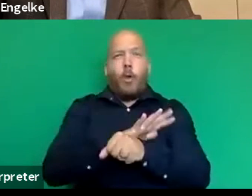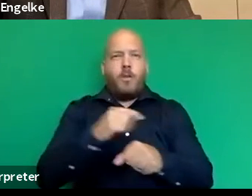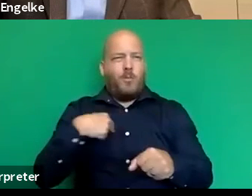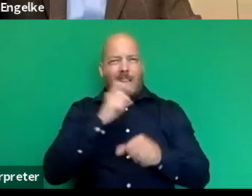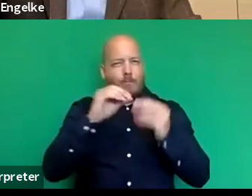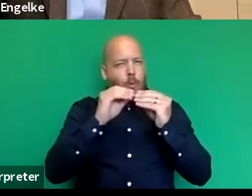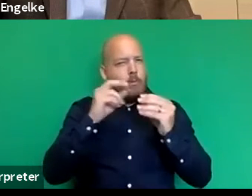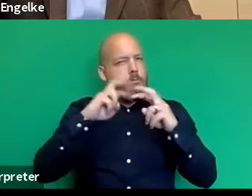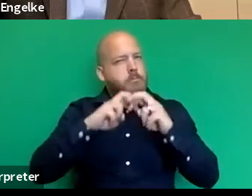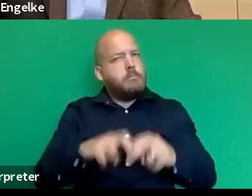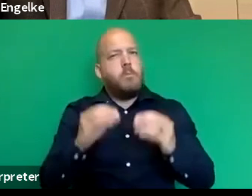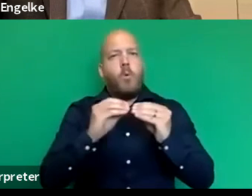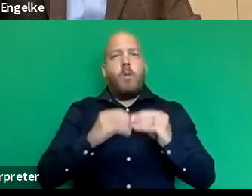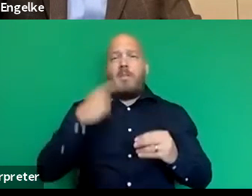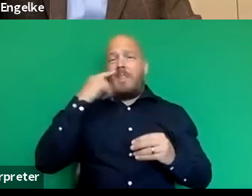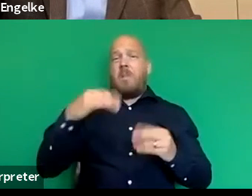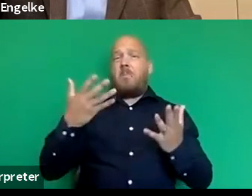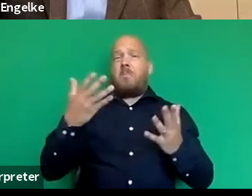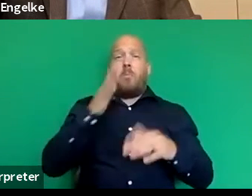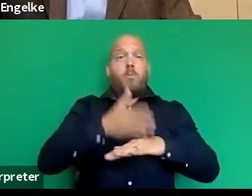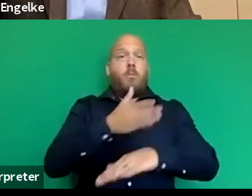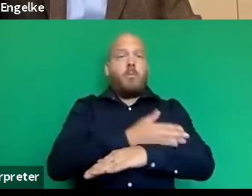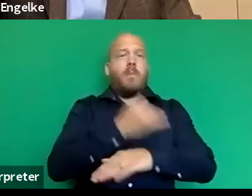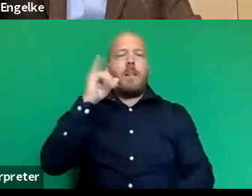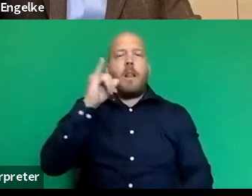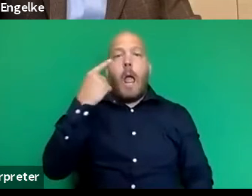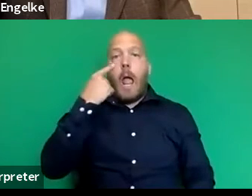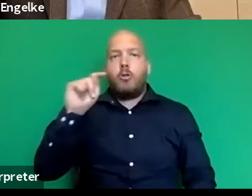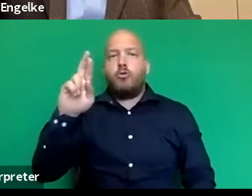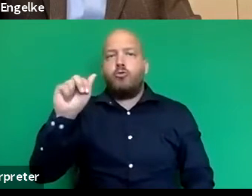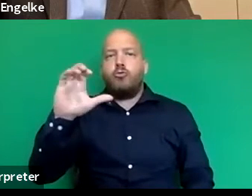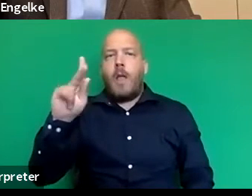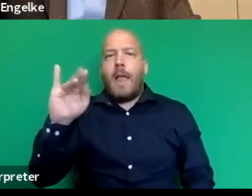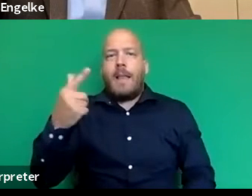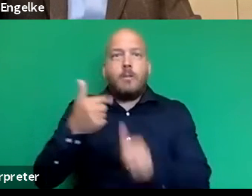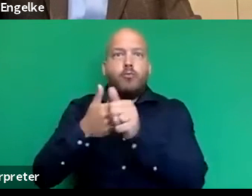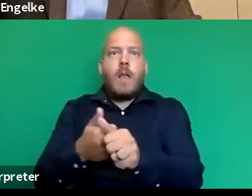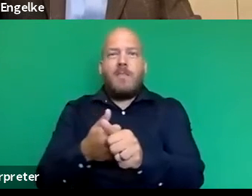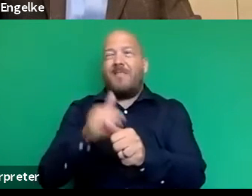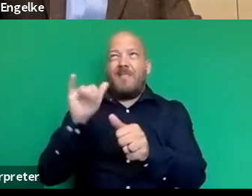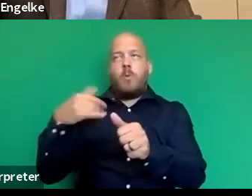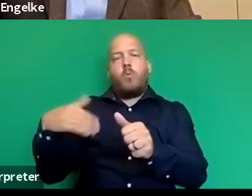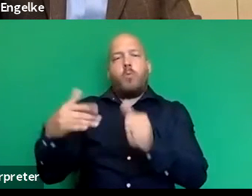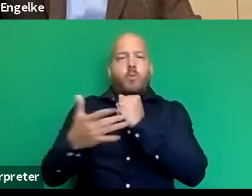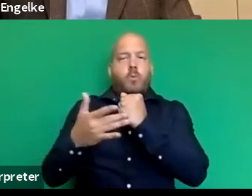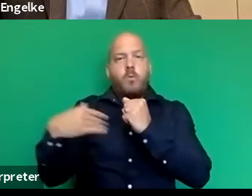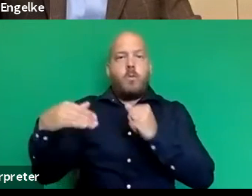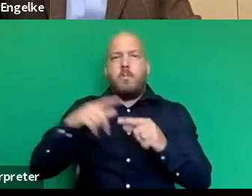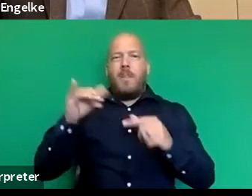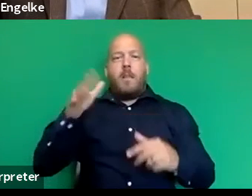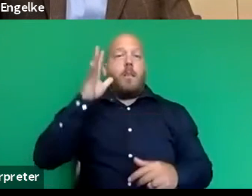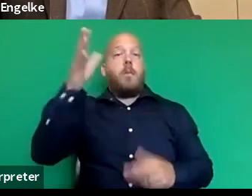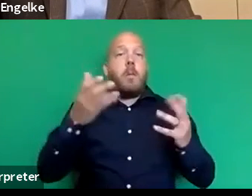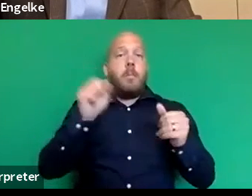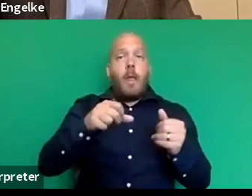like maybe eye tracking, is something that's not easy to do or easy to interpret, but it's definitely